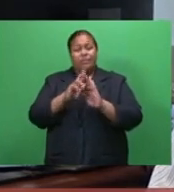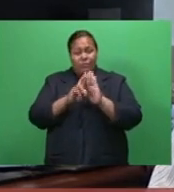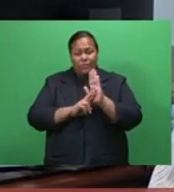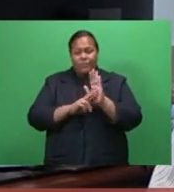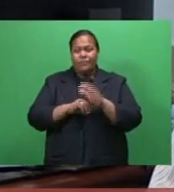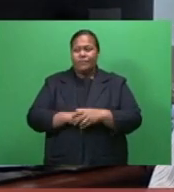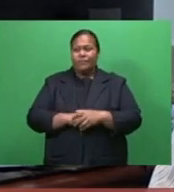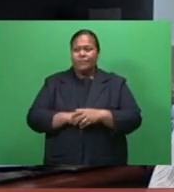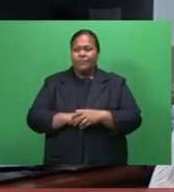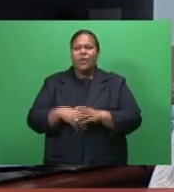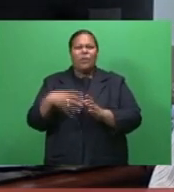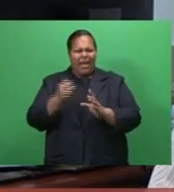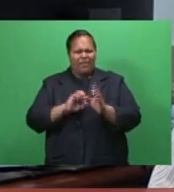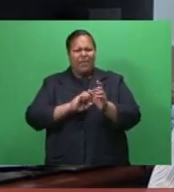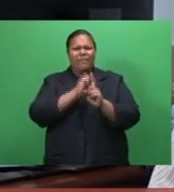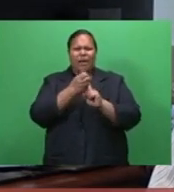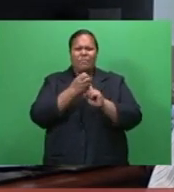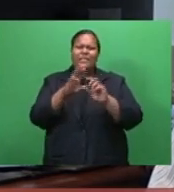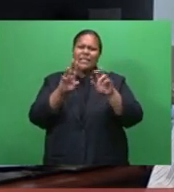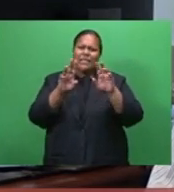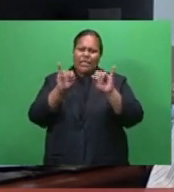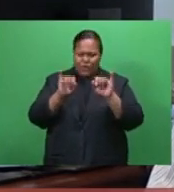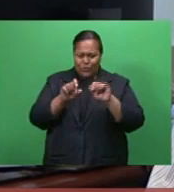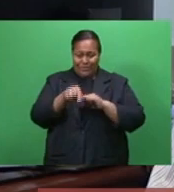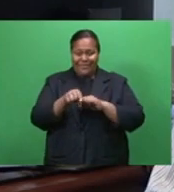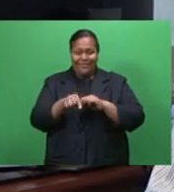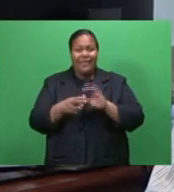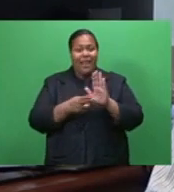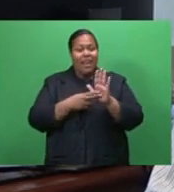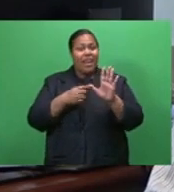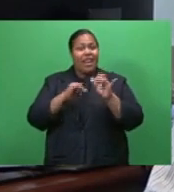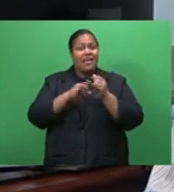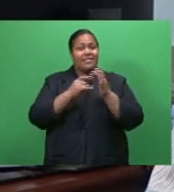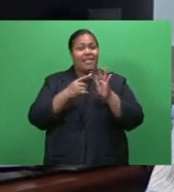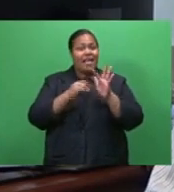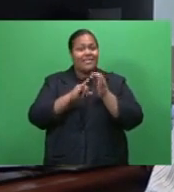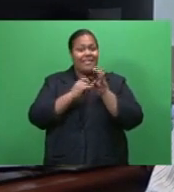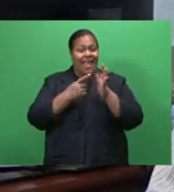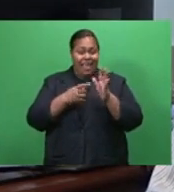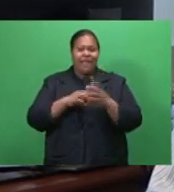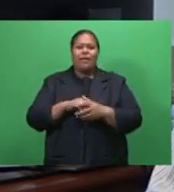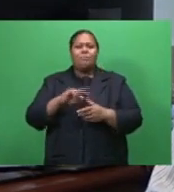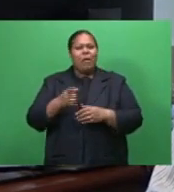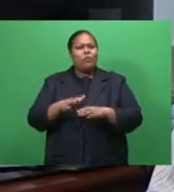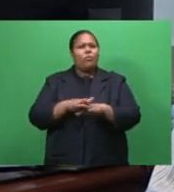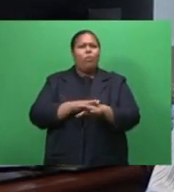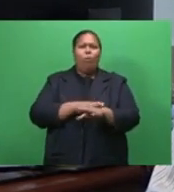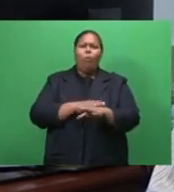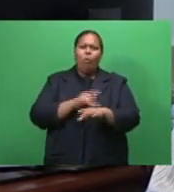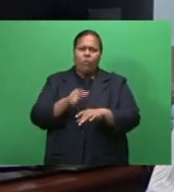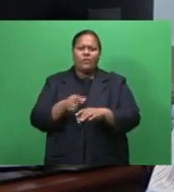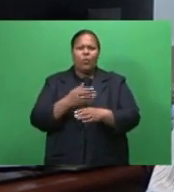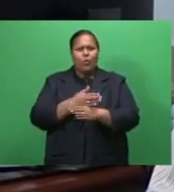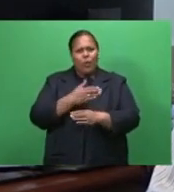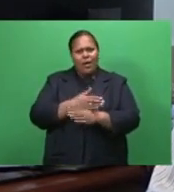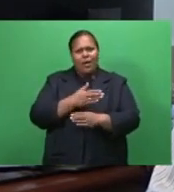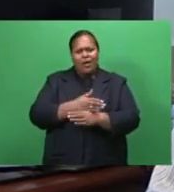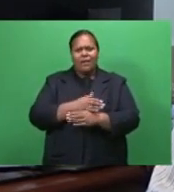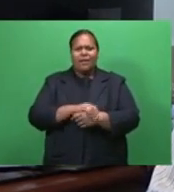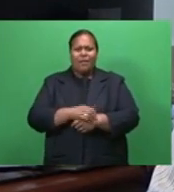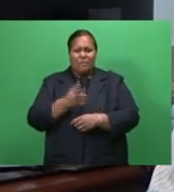Nasese with some of the mangrove areas, which has now been resolved. But there is a general slowdown in the capital works project because of